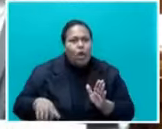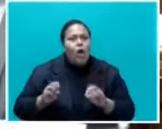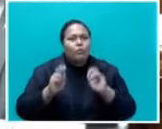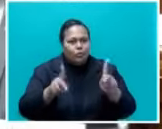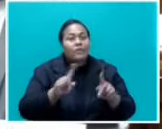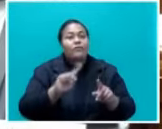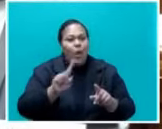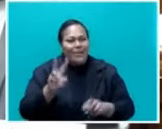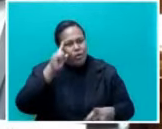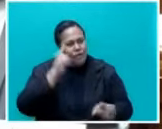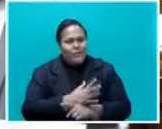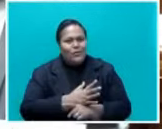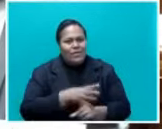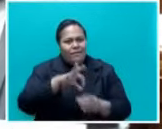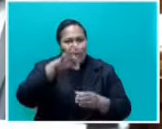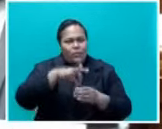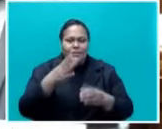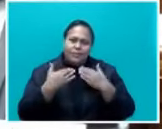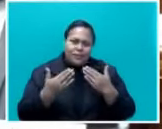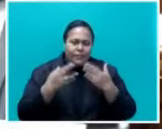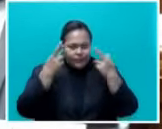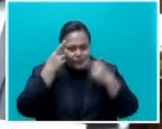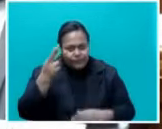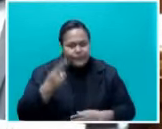ambiguity. That's the rationale behind this. Thank you, sir.